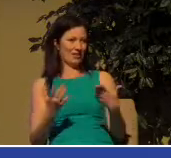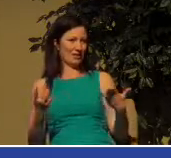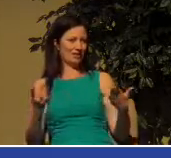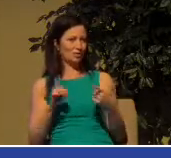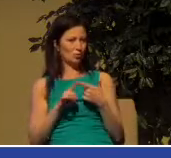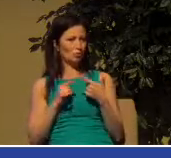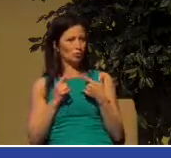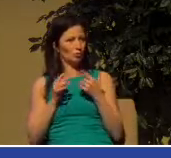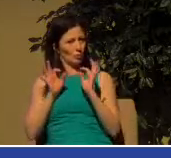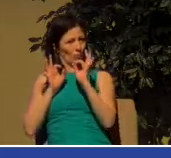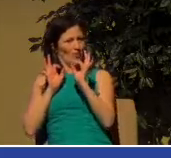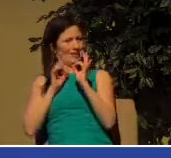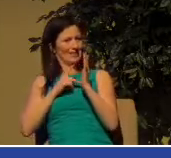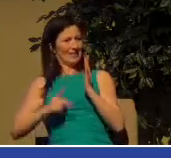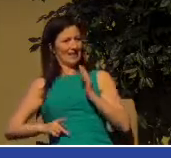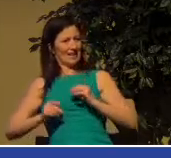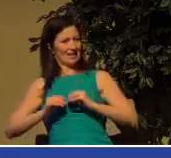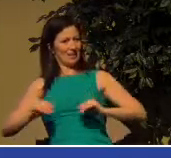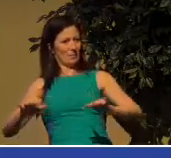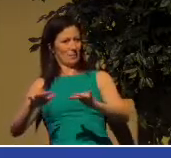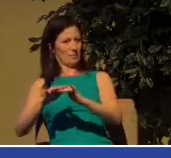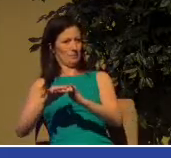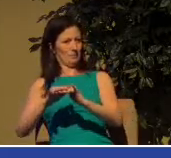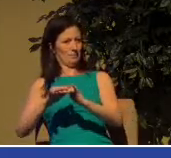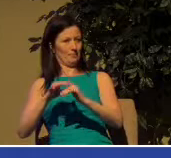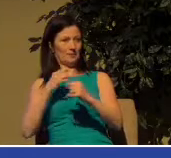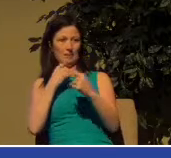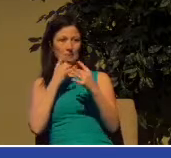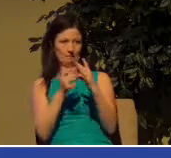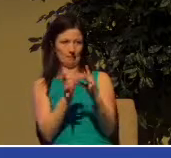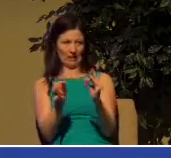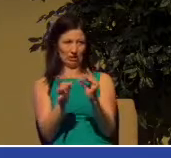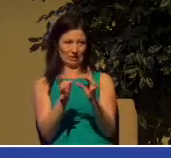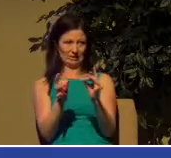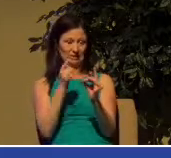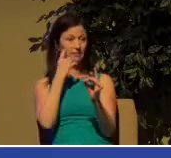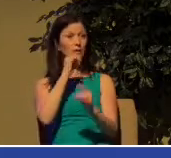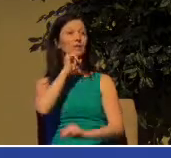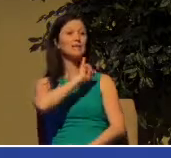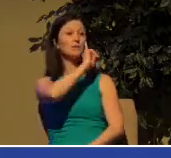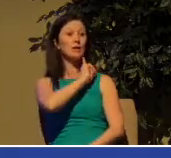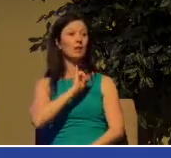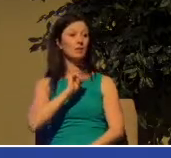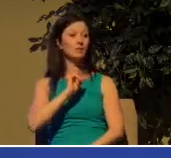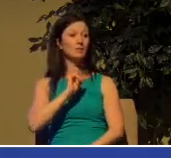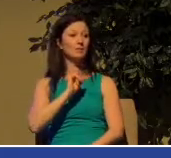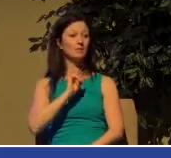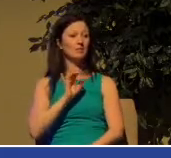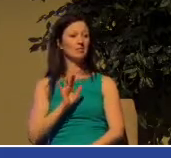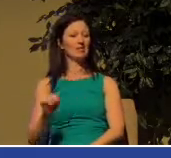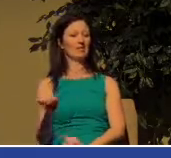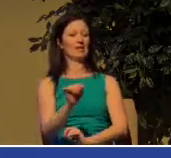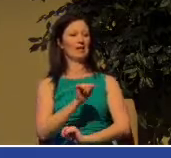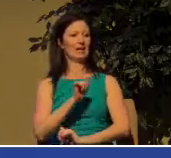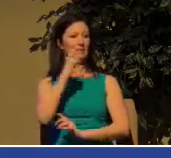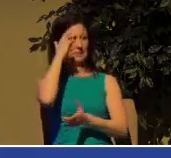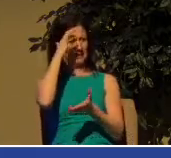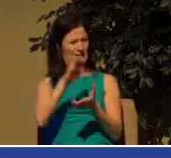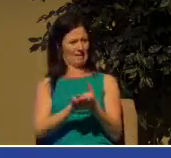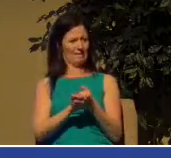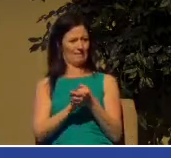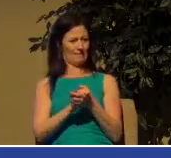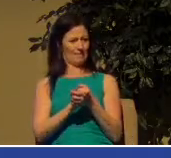be. Now, as I've already mentioned, that for Israel, that translated into a restoration of